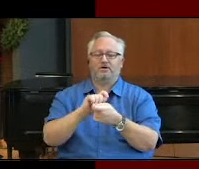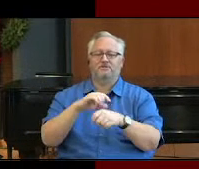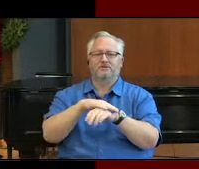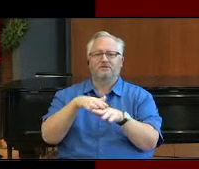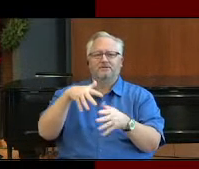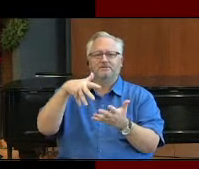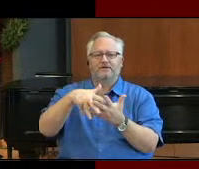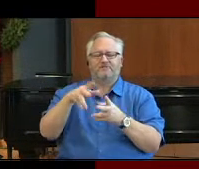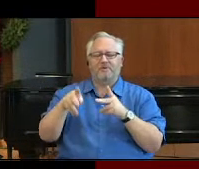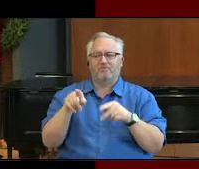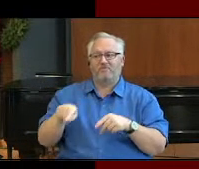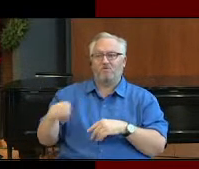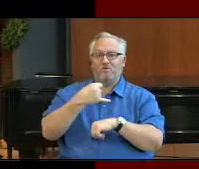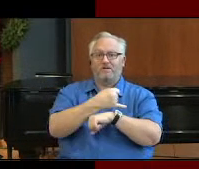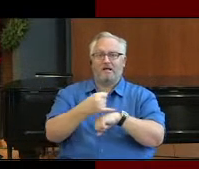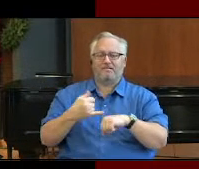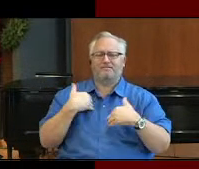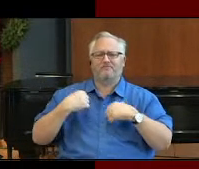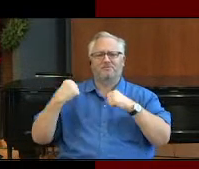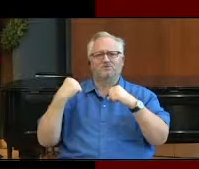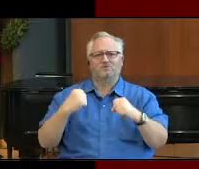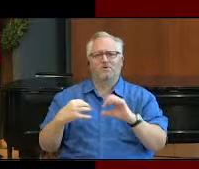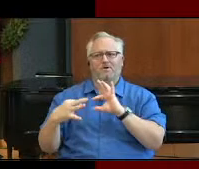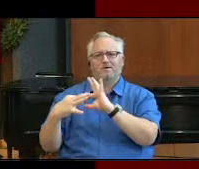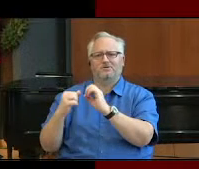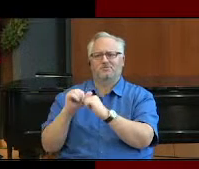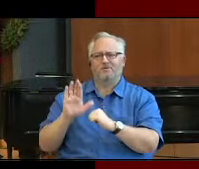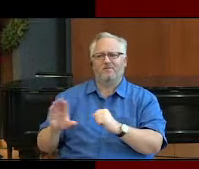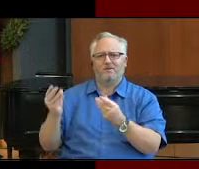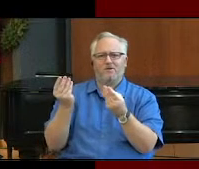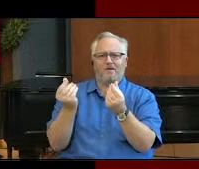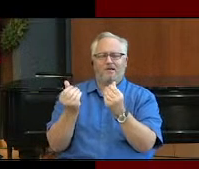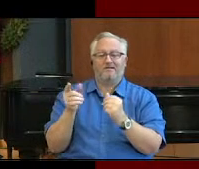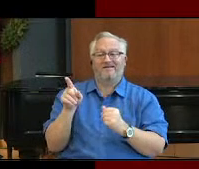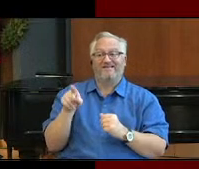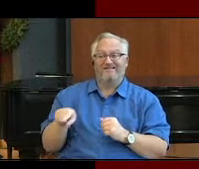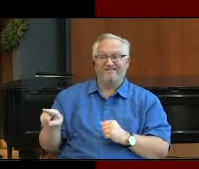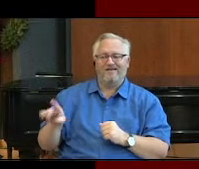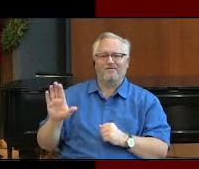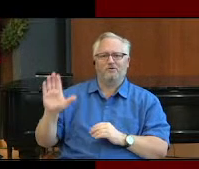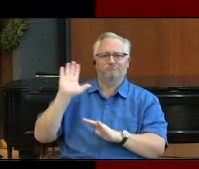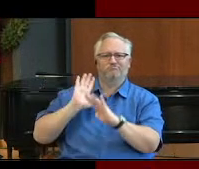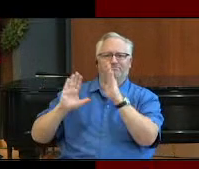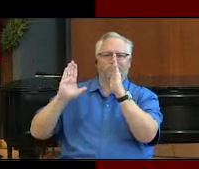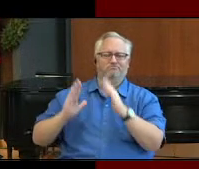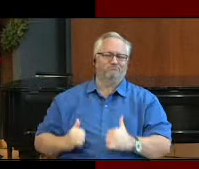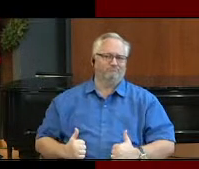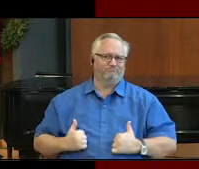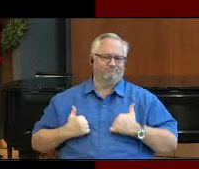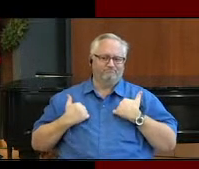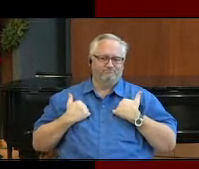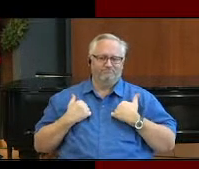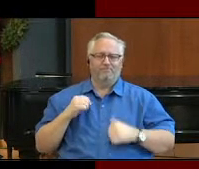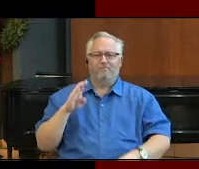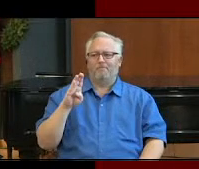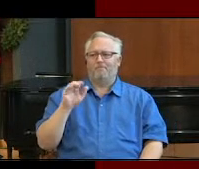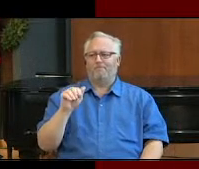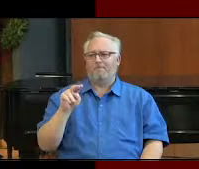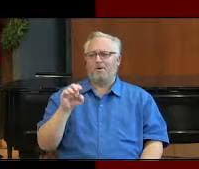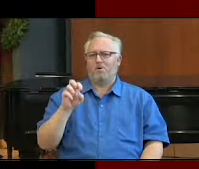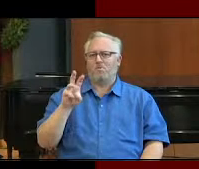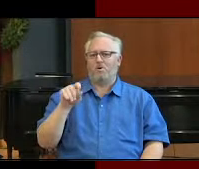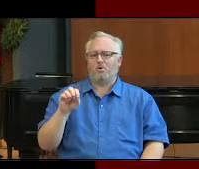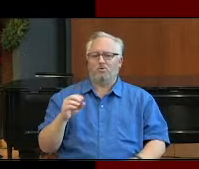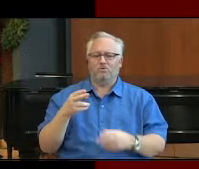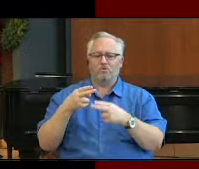of these islands have a profound connection to their land, where they and their ancestors have lived. Vanuatu has been called the